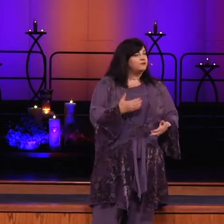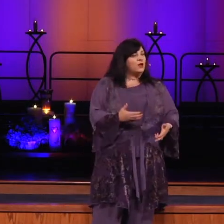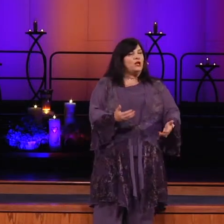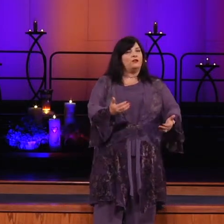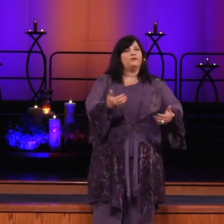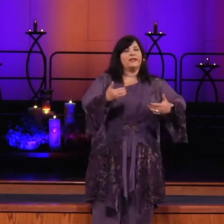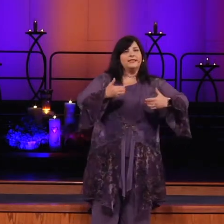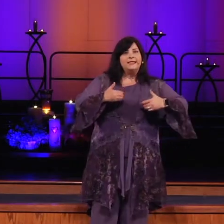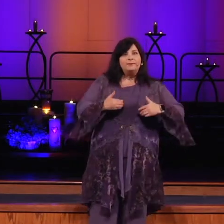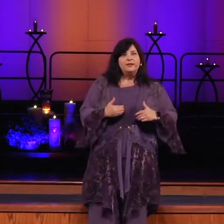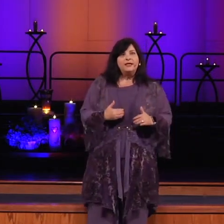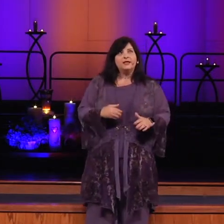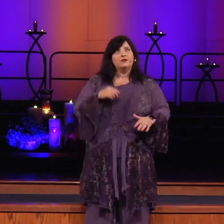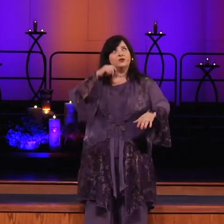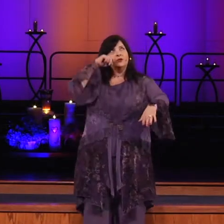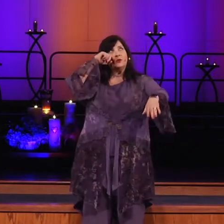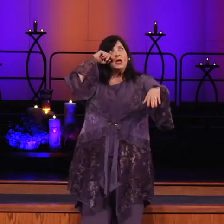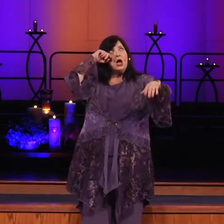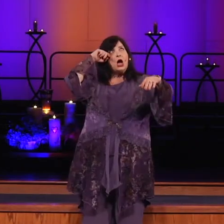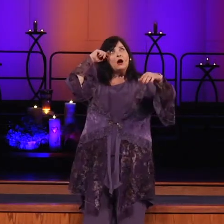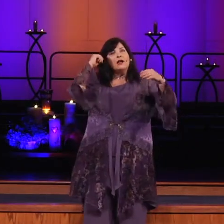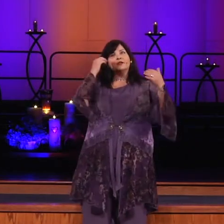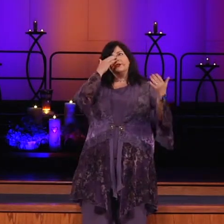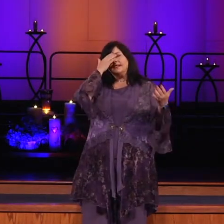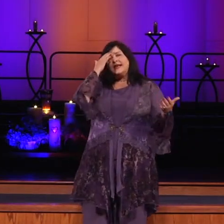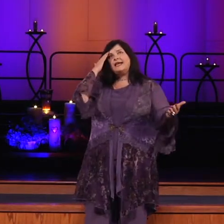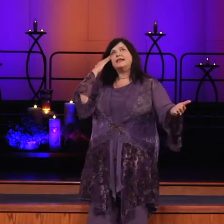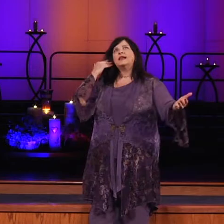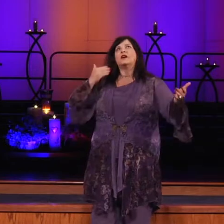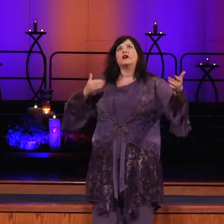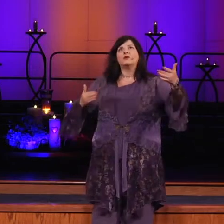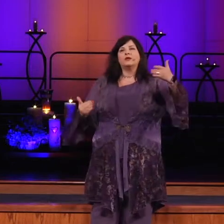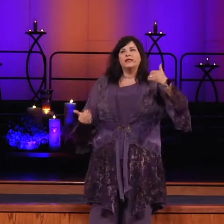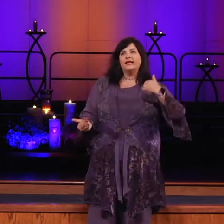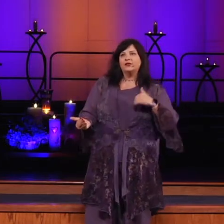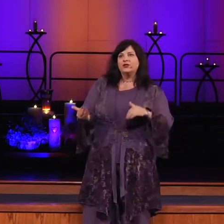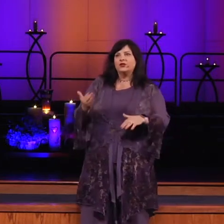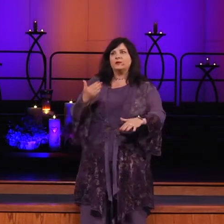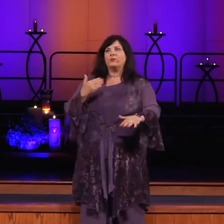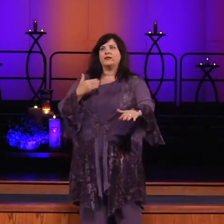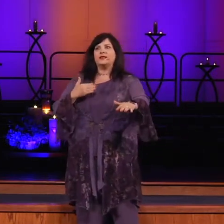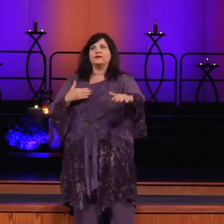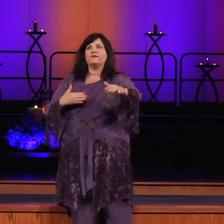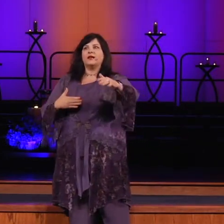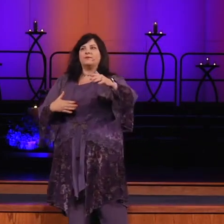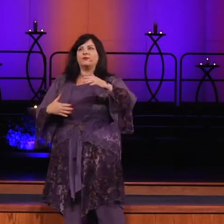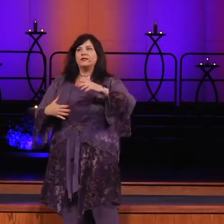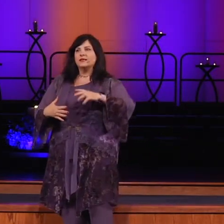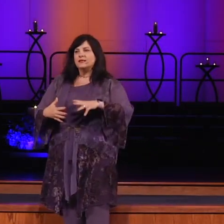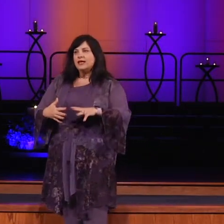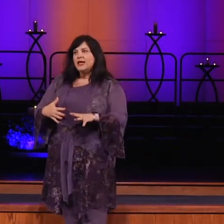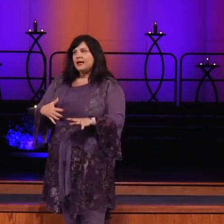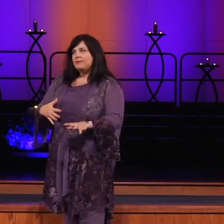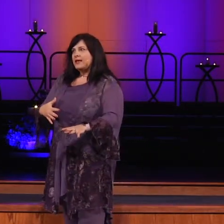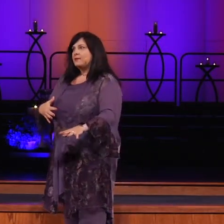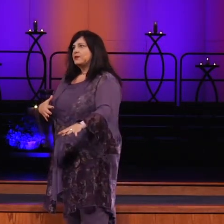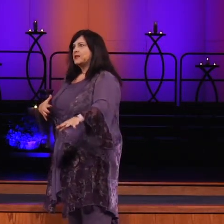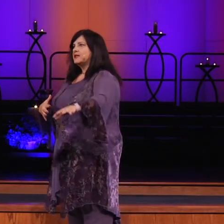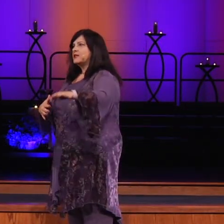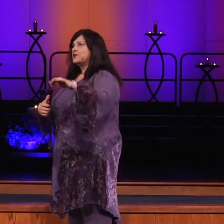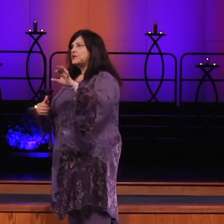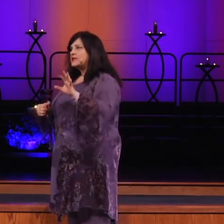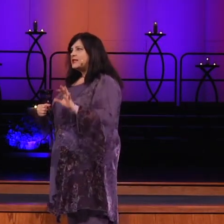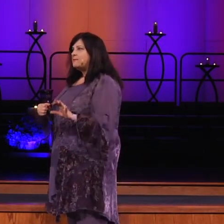to evolve and deepen into our understanding, our relationship with this divine presence, and be